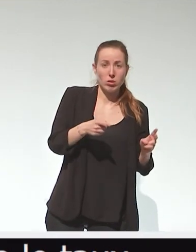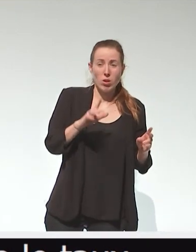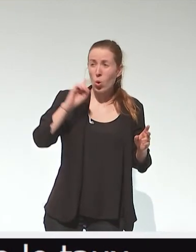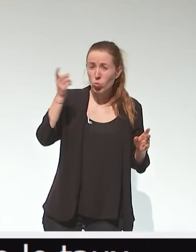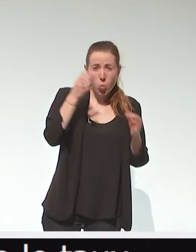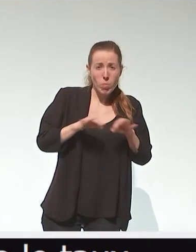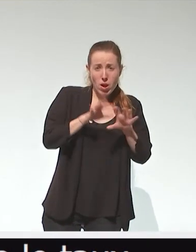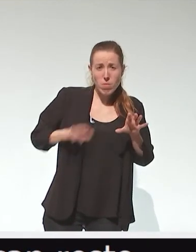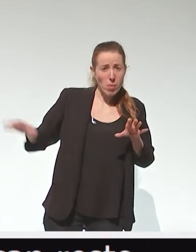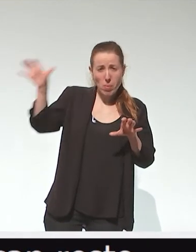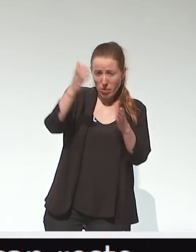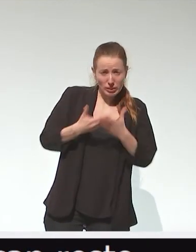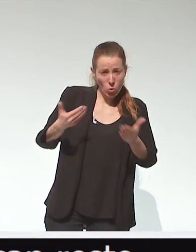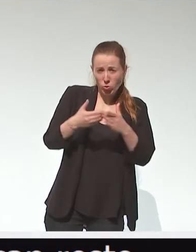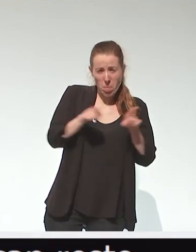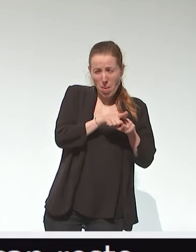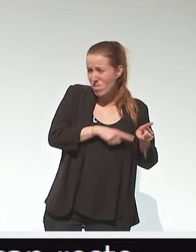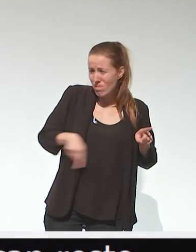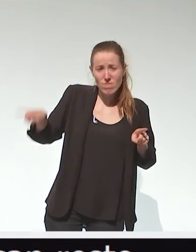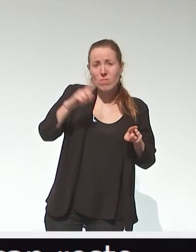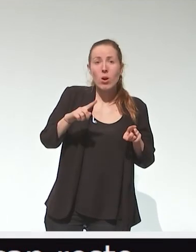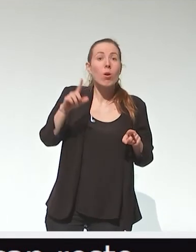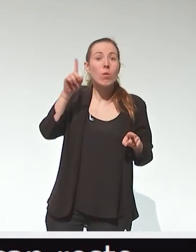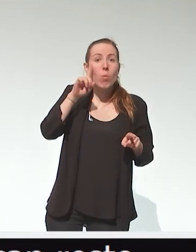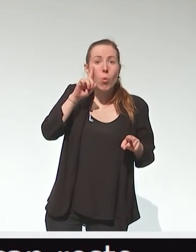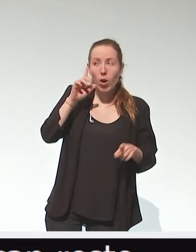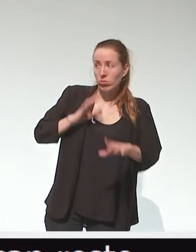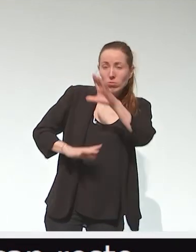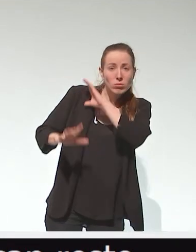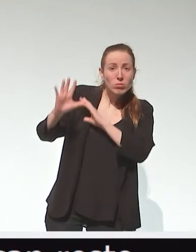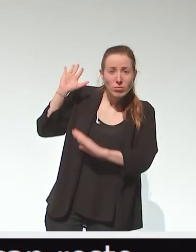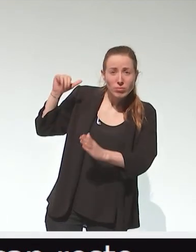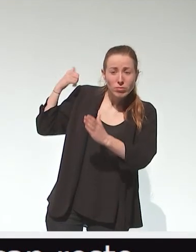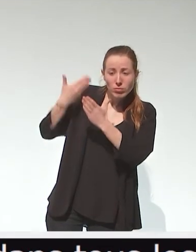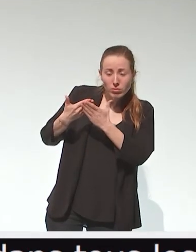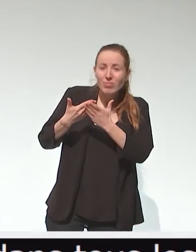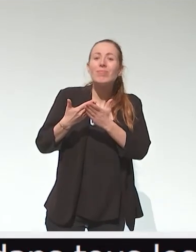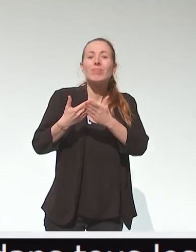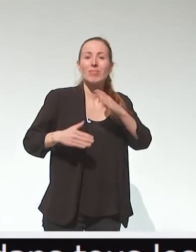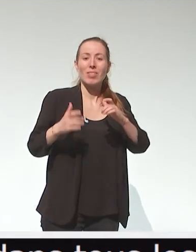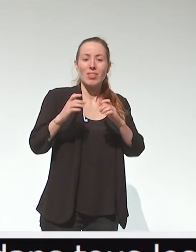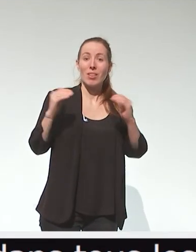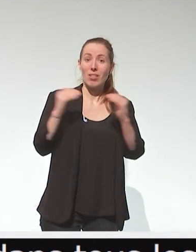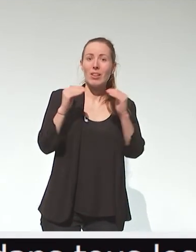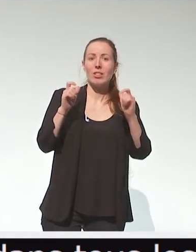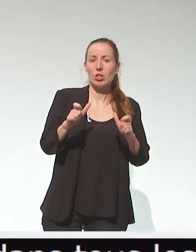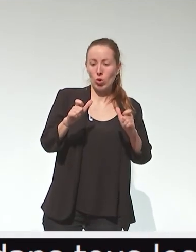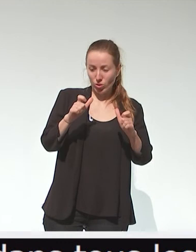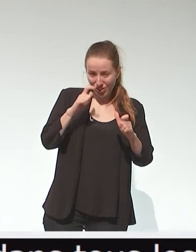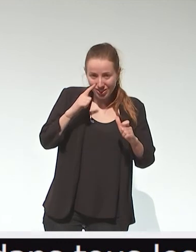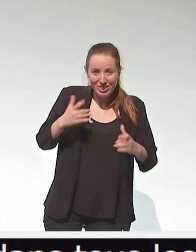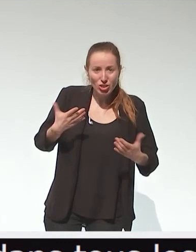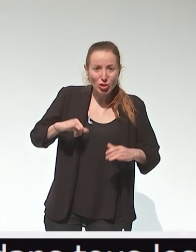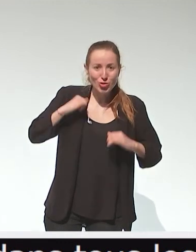rest of the population. And this is true for every EU member state. It is because up until now we haven't been able to ensure equal